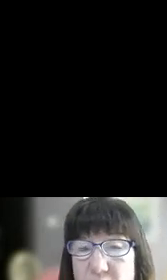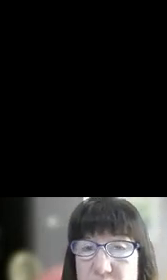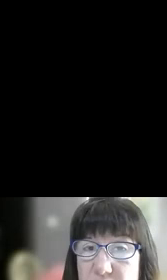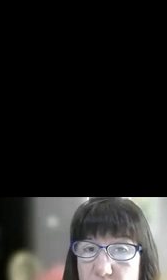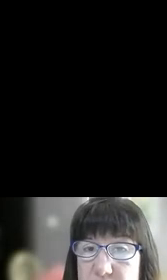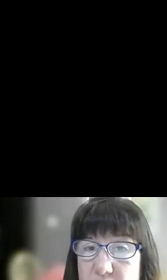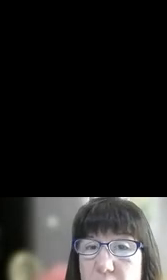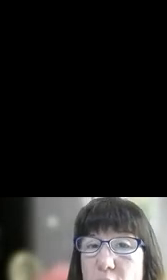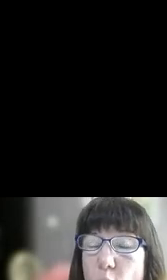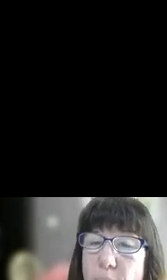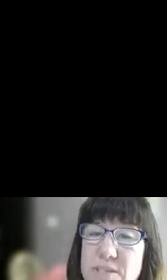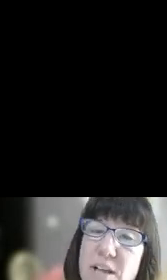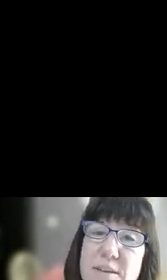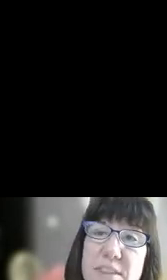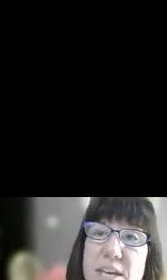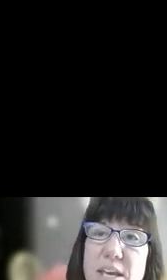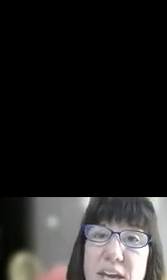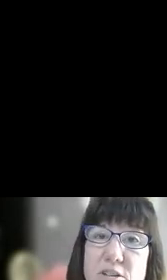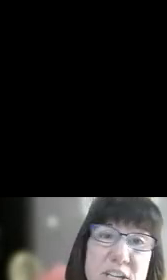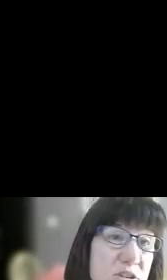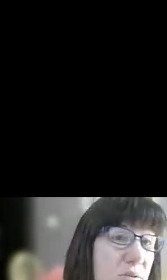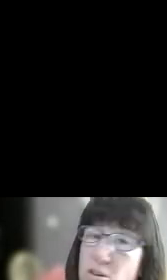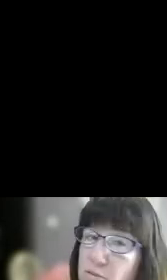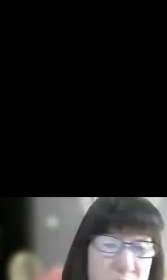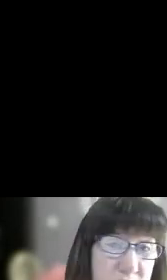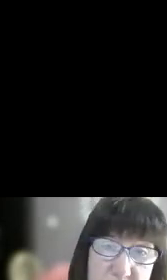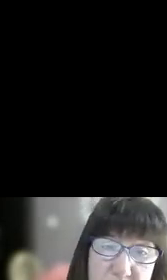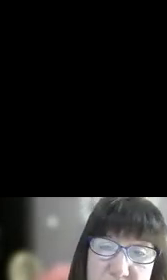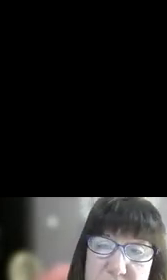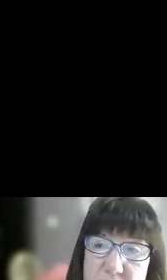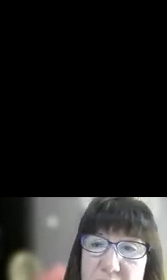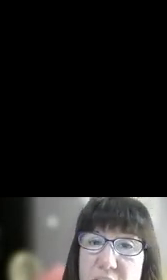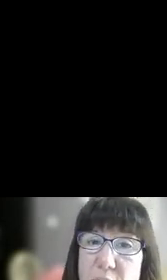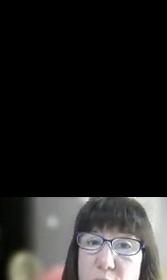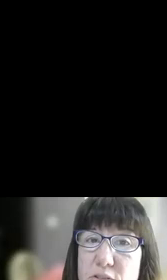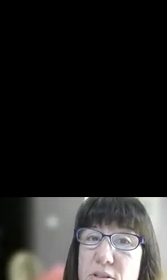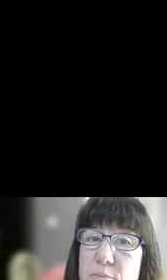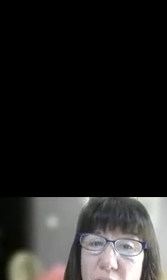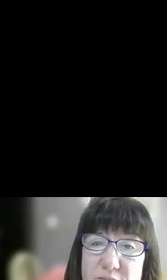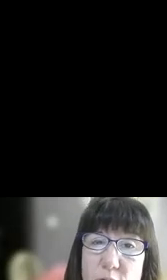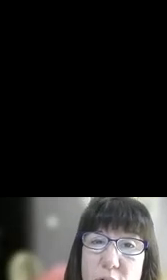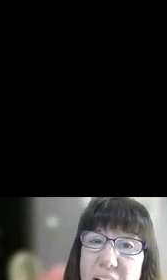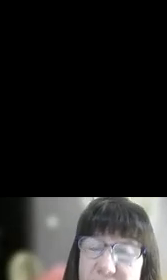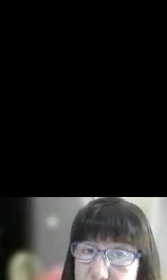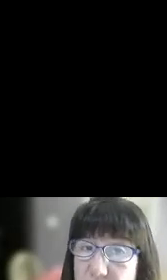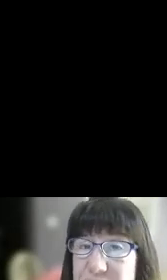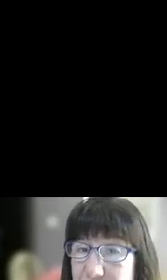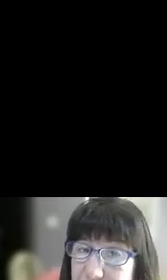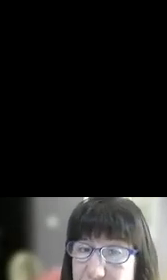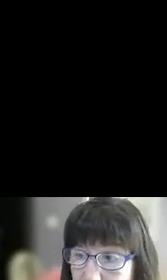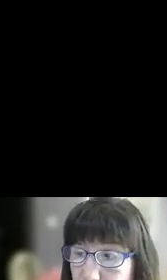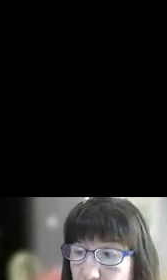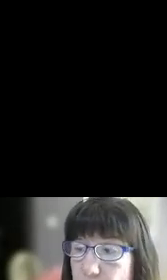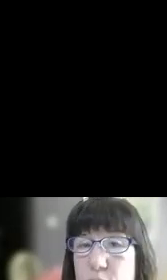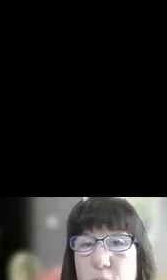the Faculty of Arts. Co-op is not something that you need to do in your first year. It's something that most students apply for after their